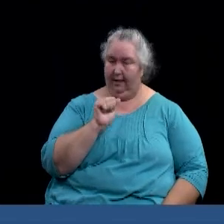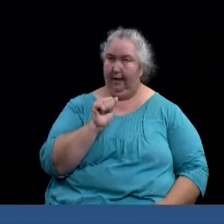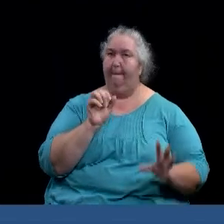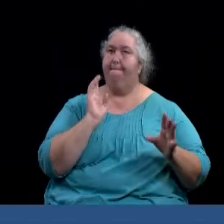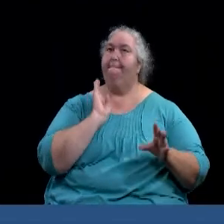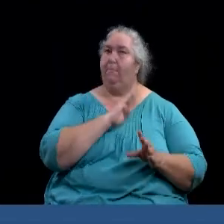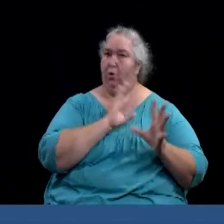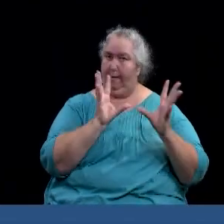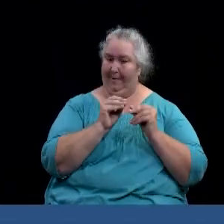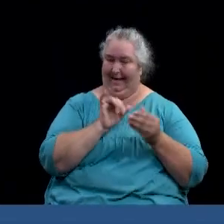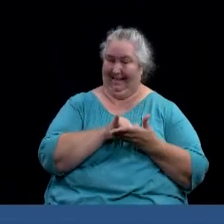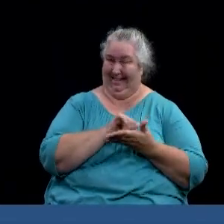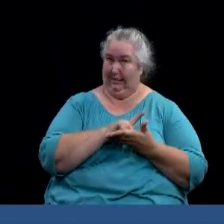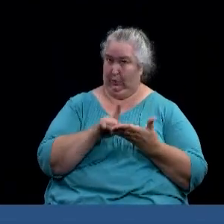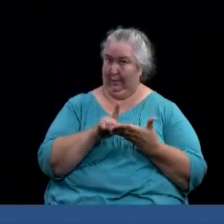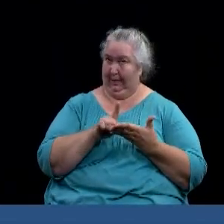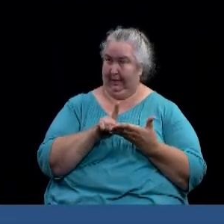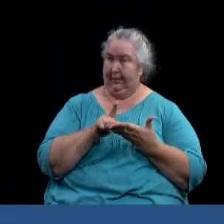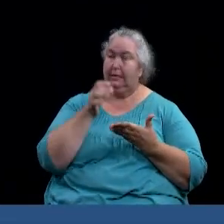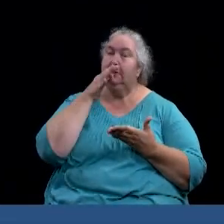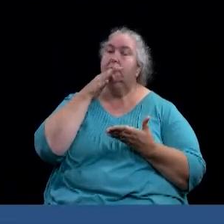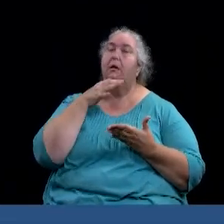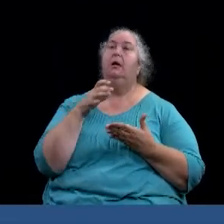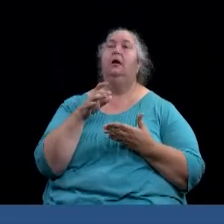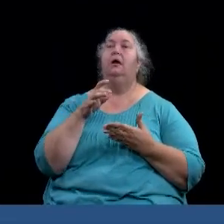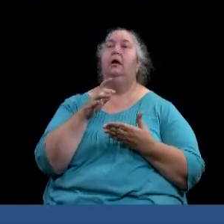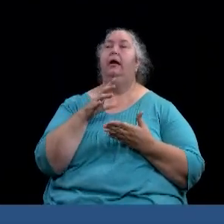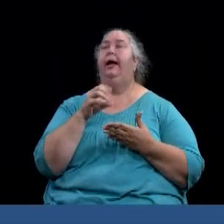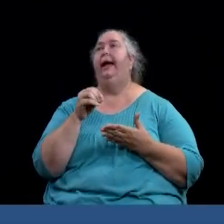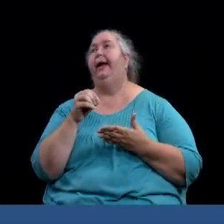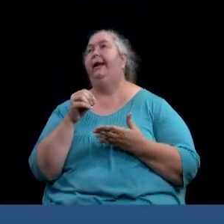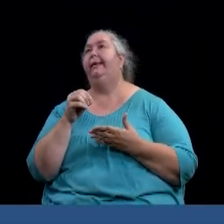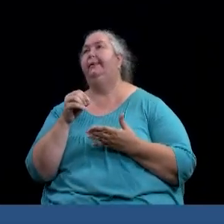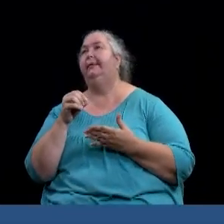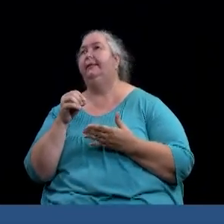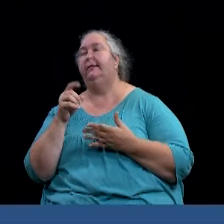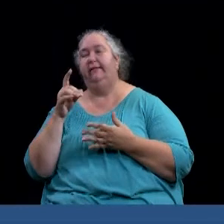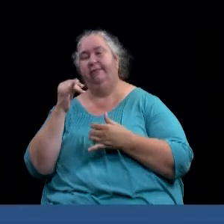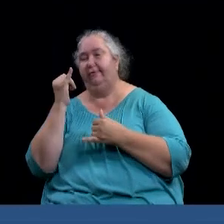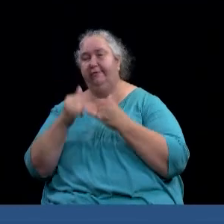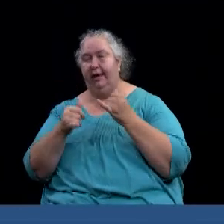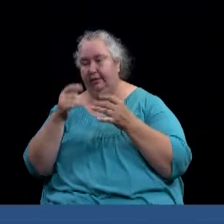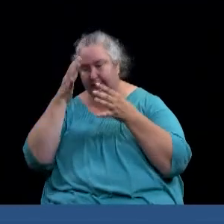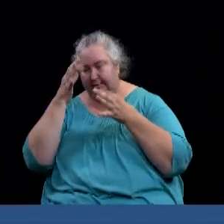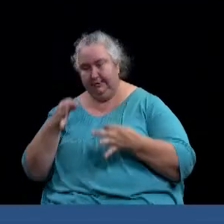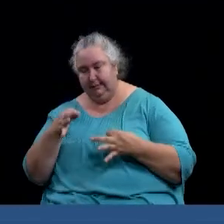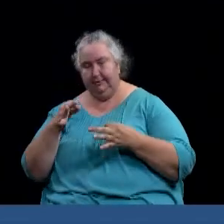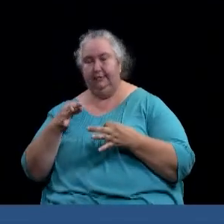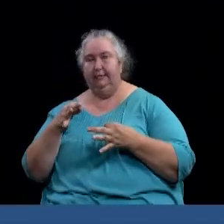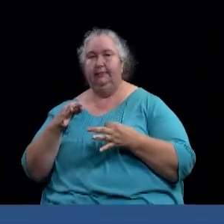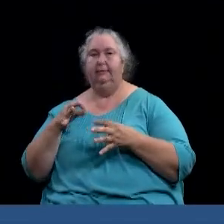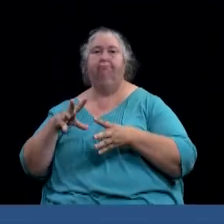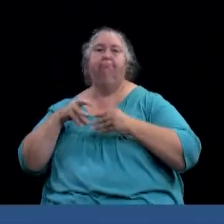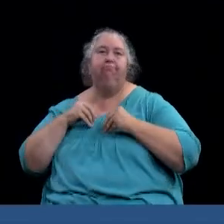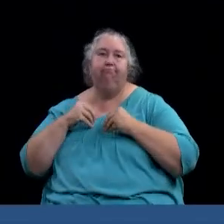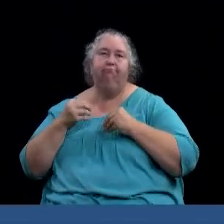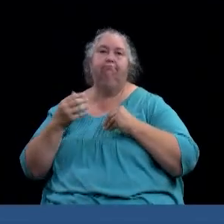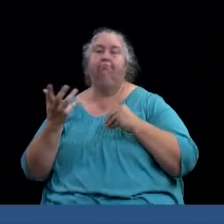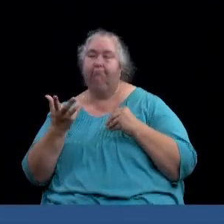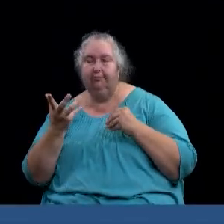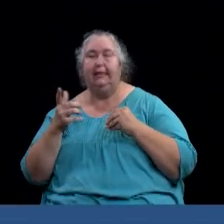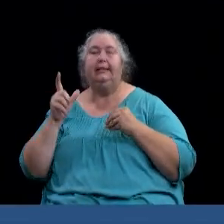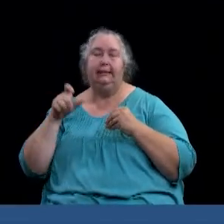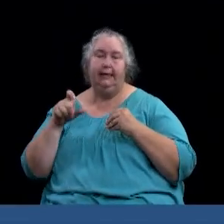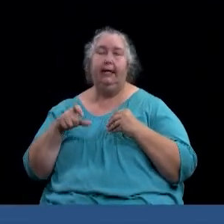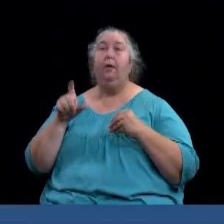board's adoption of final bond resolutions, et cetera. And then we have to submit all final documentation to